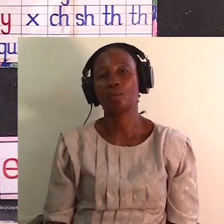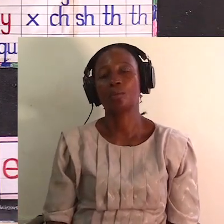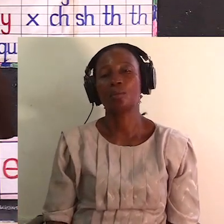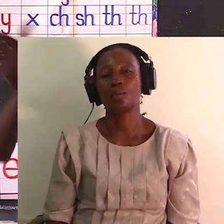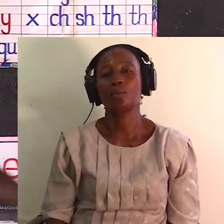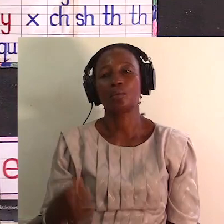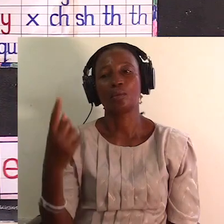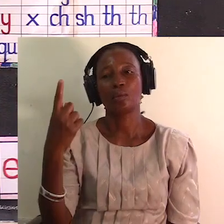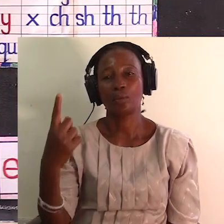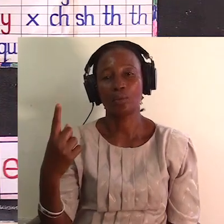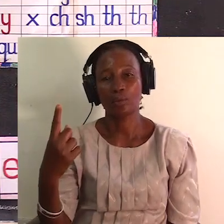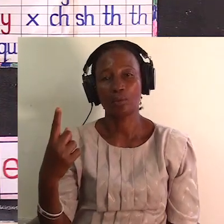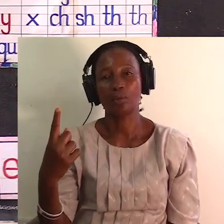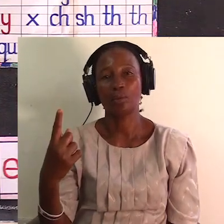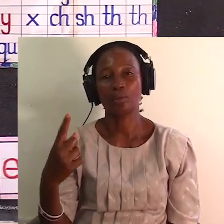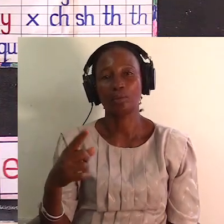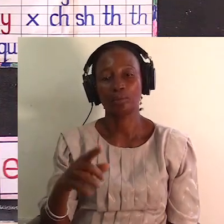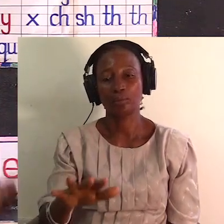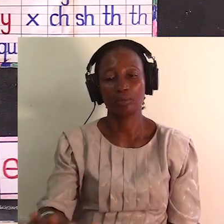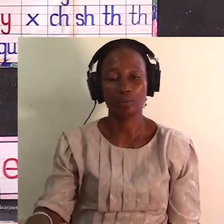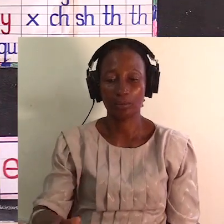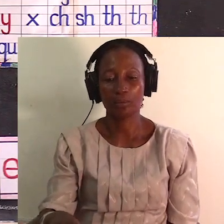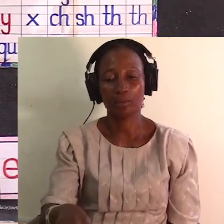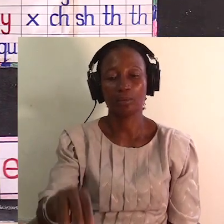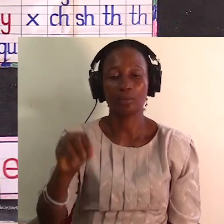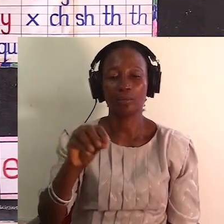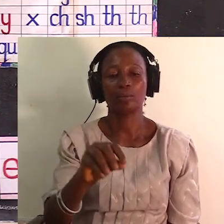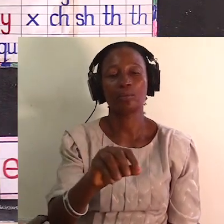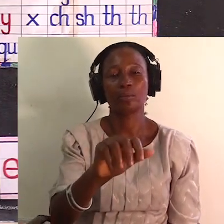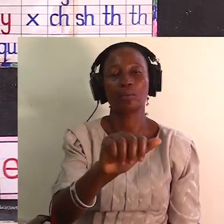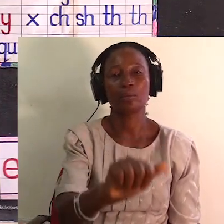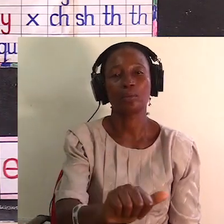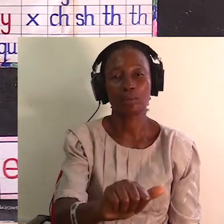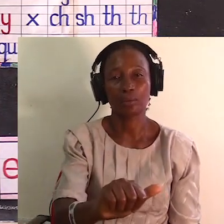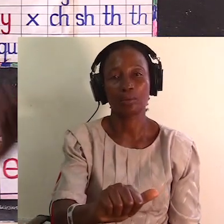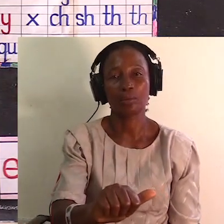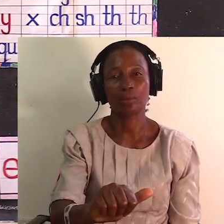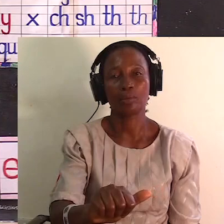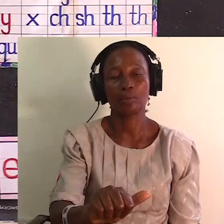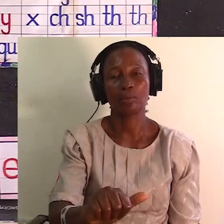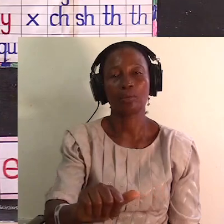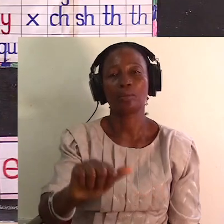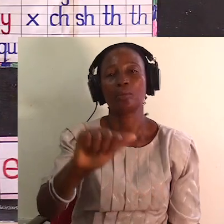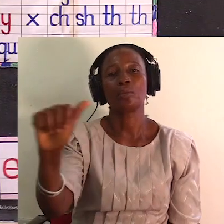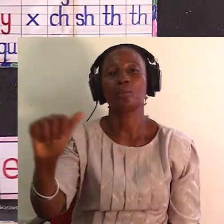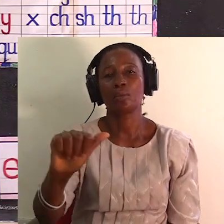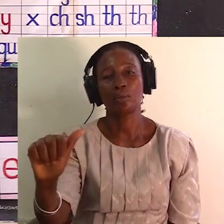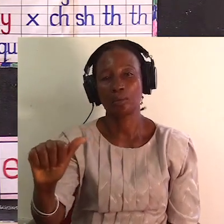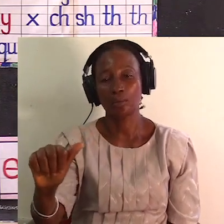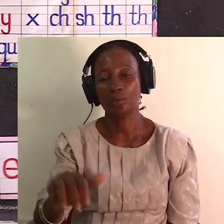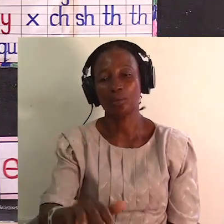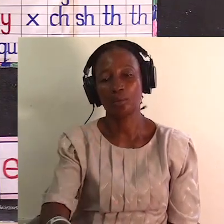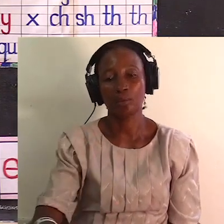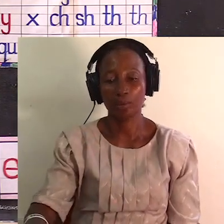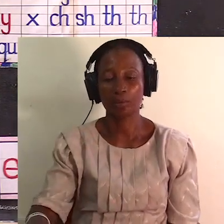let one of you take A, or B, or C. Let the other person take A, or B,